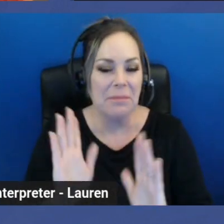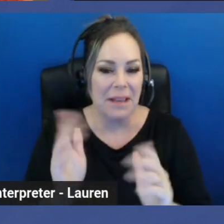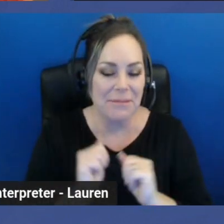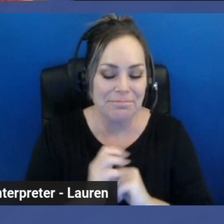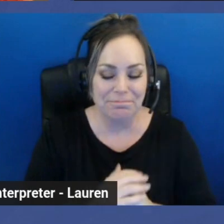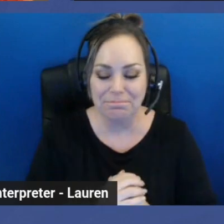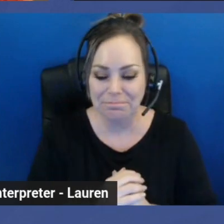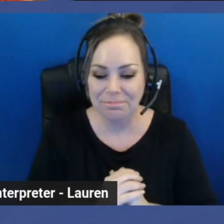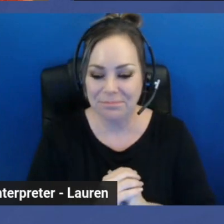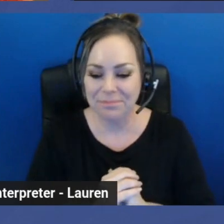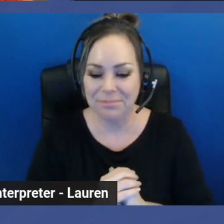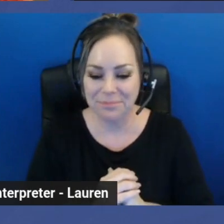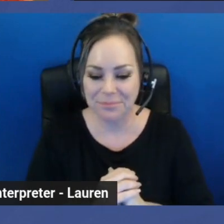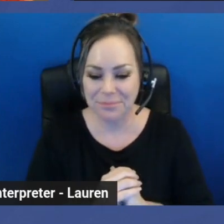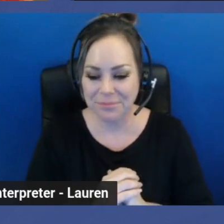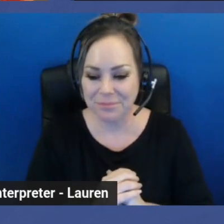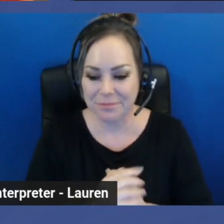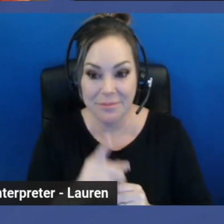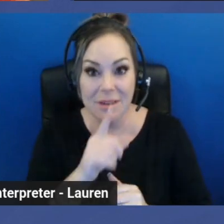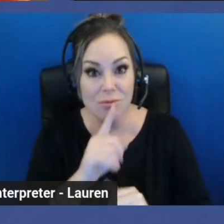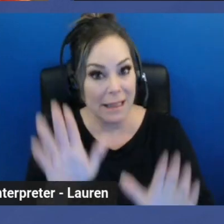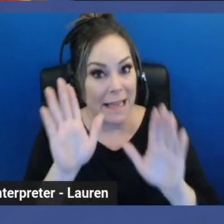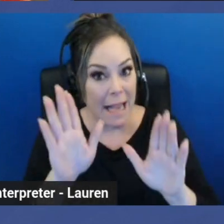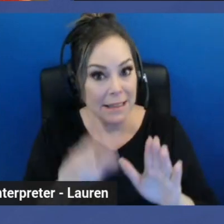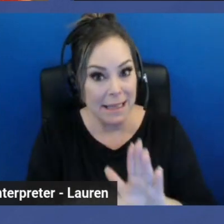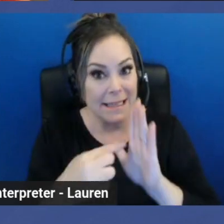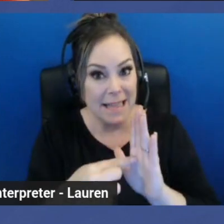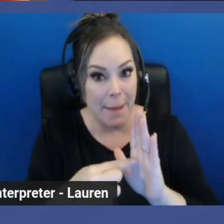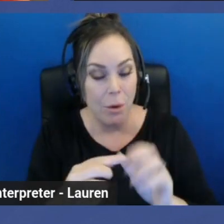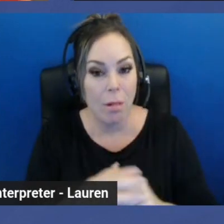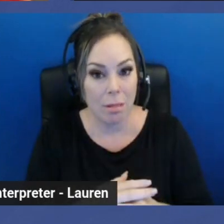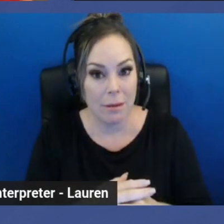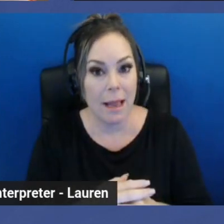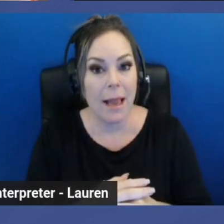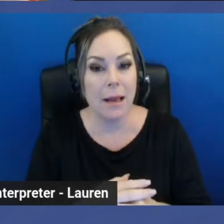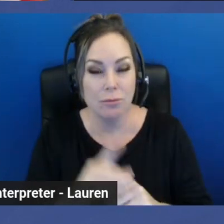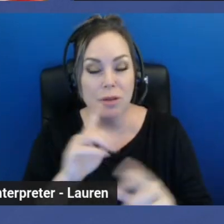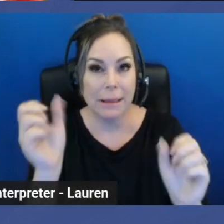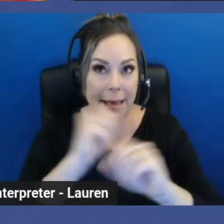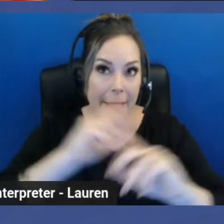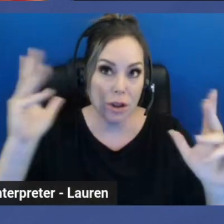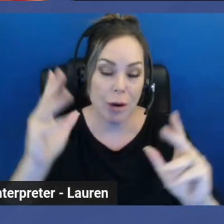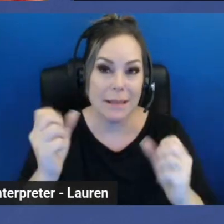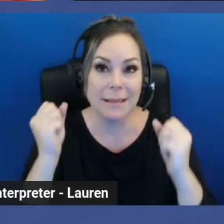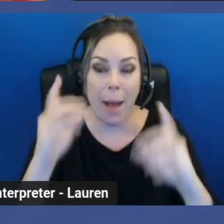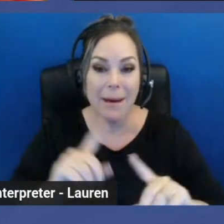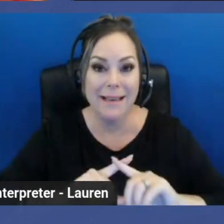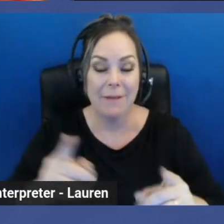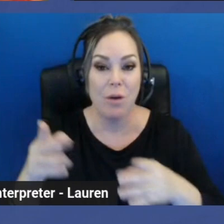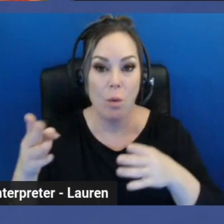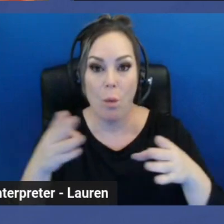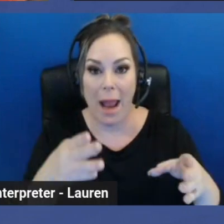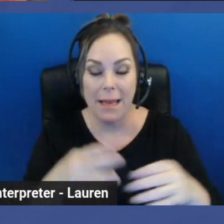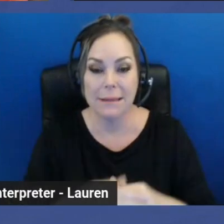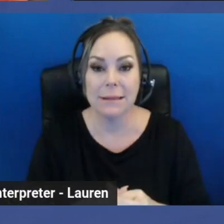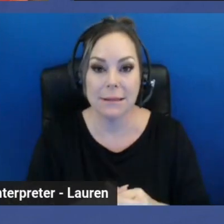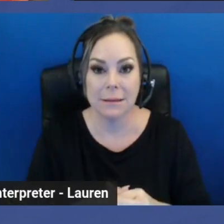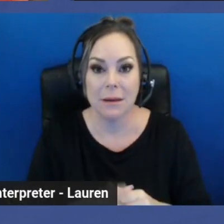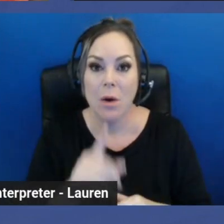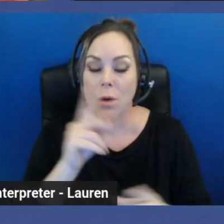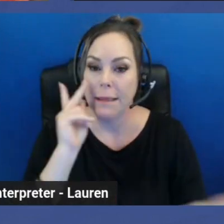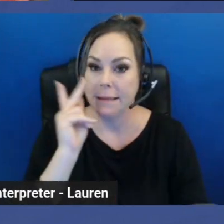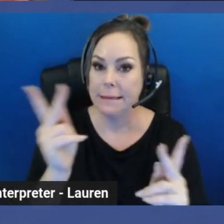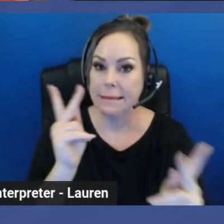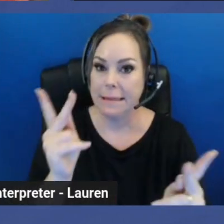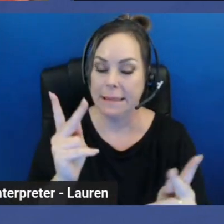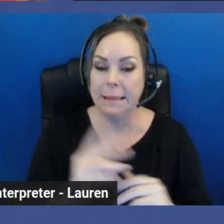now. Really excellent examples, and illustrates the number of different ways that we're